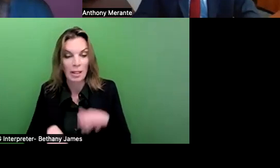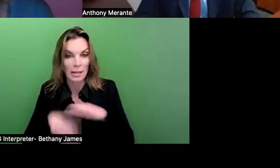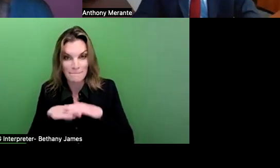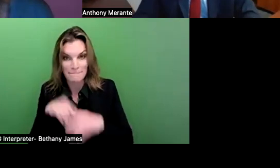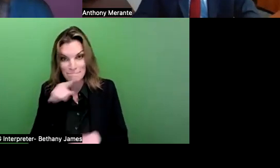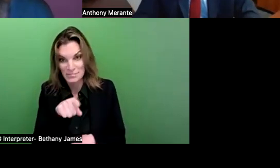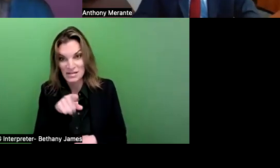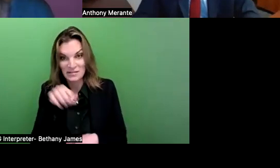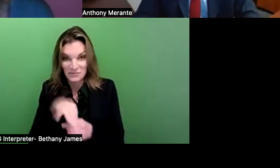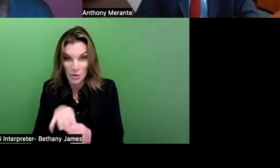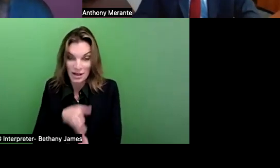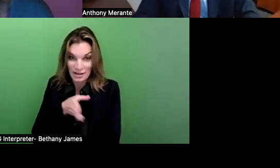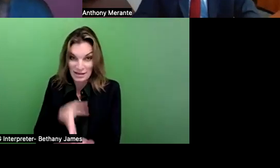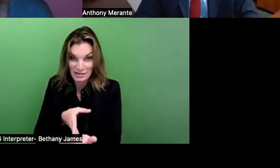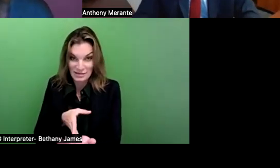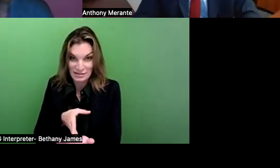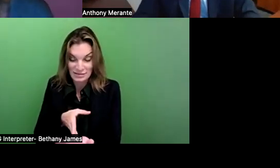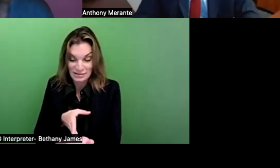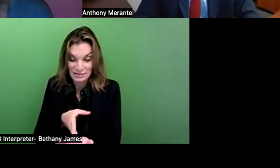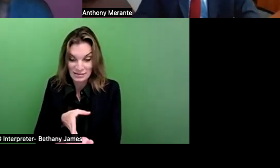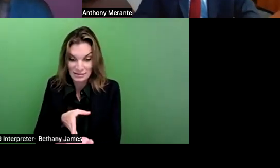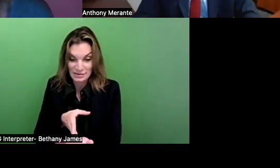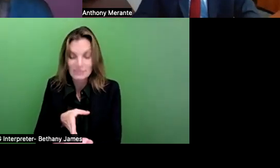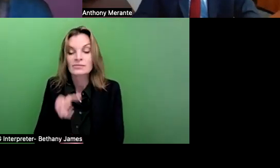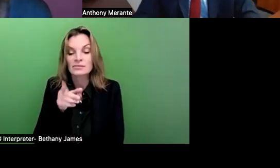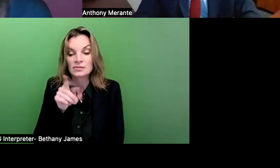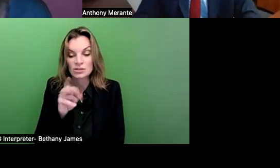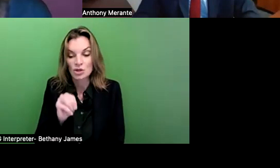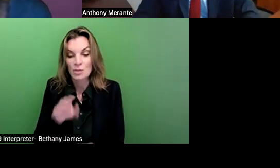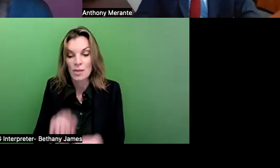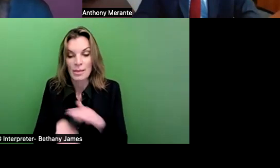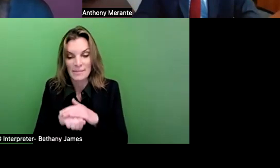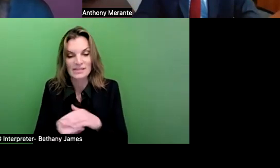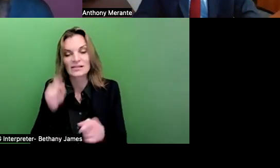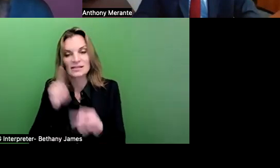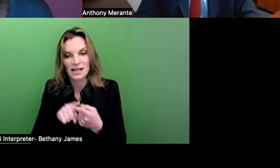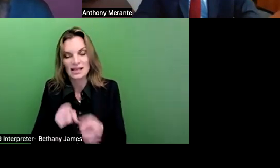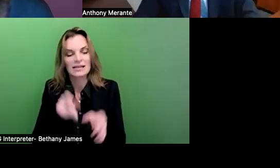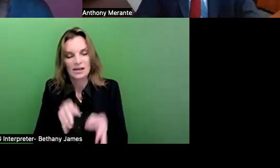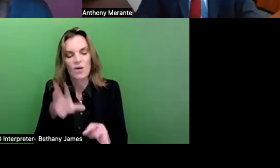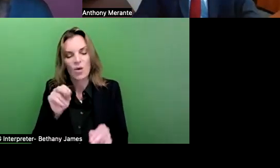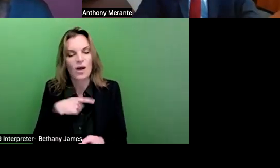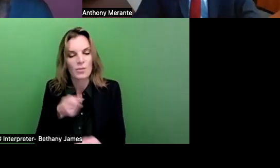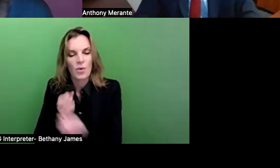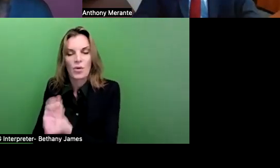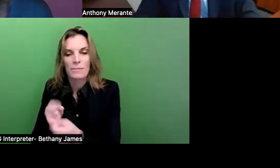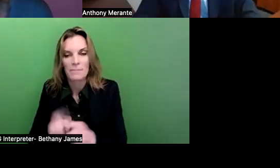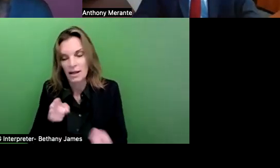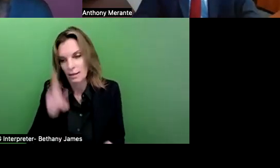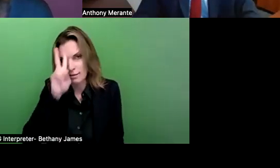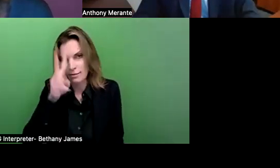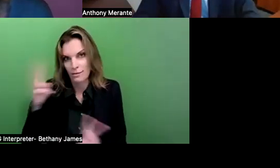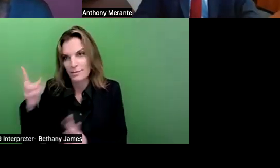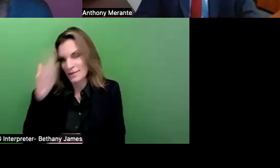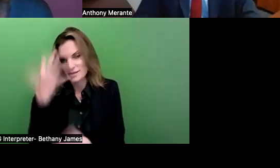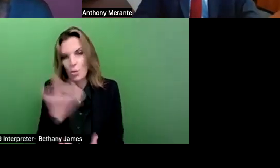voted against term. I guess he voted against term limits before he decided he was for term limits. But I guess that's because he's running for